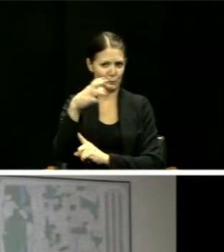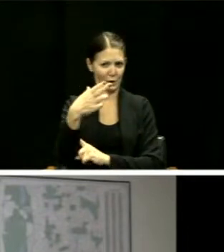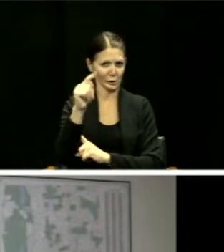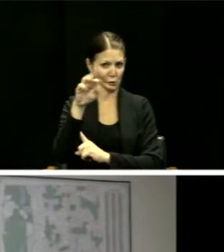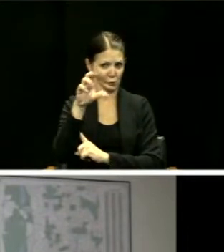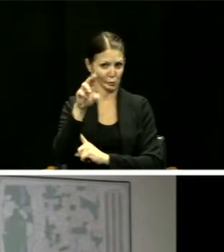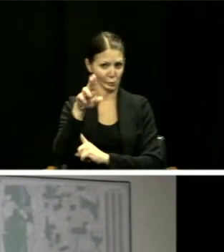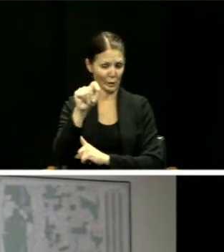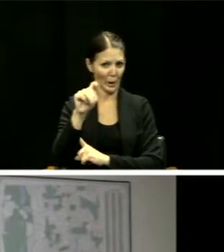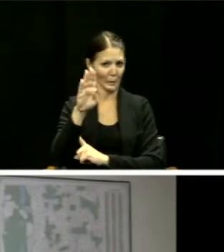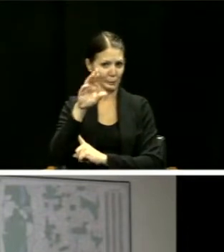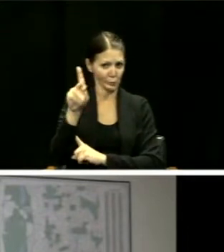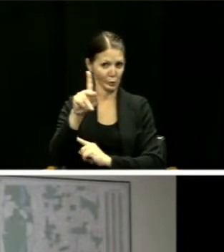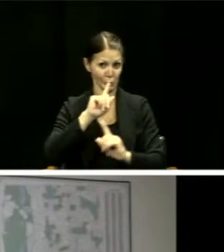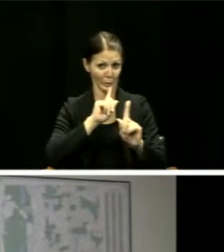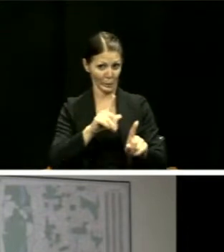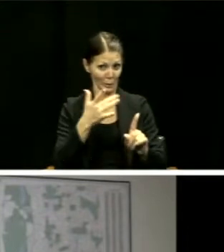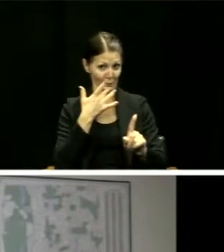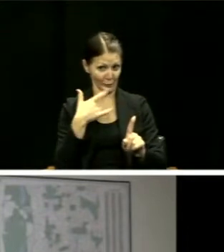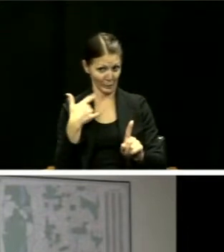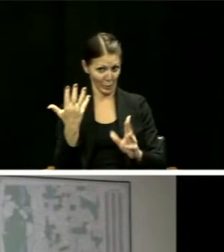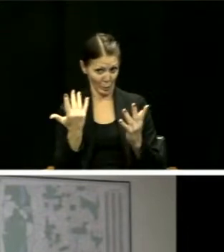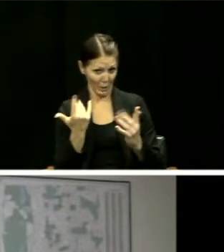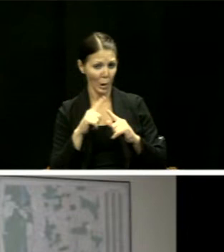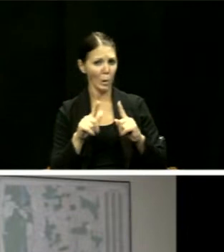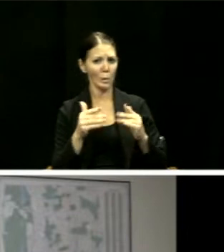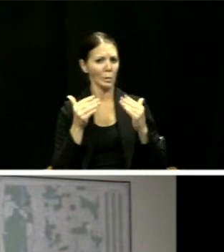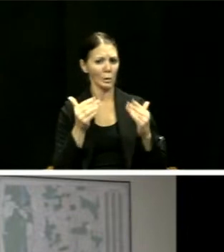hold off on asking that question, or should I ask it now?